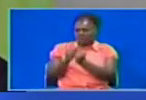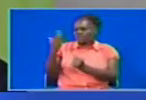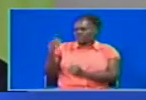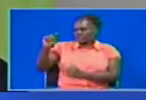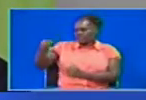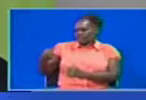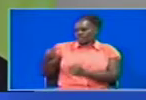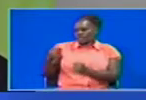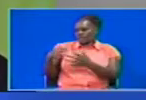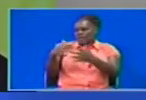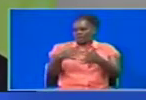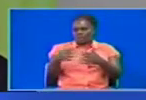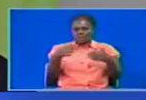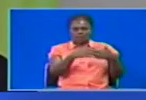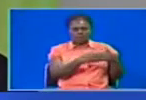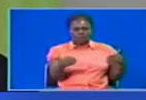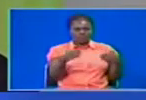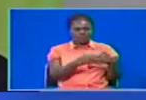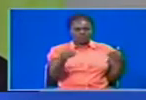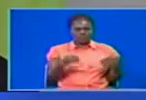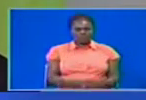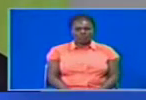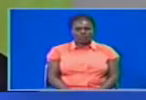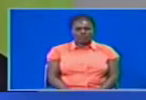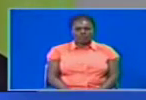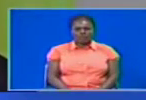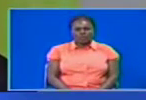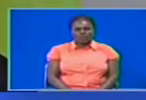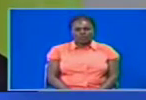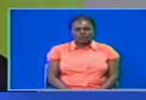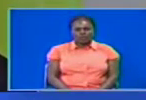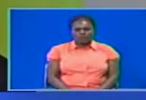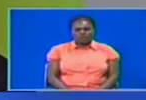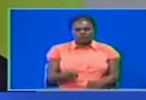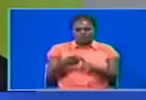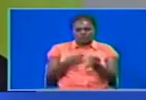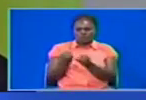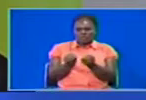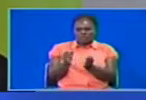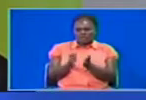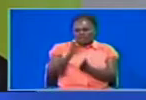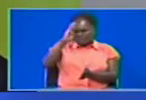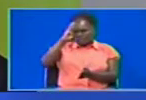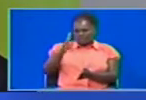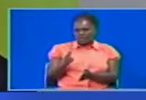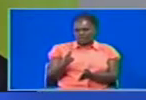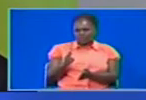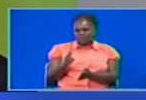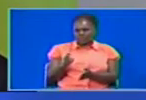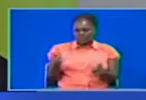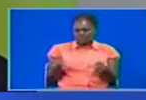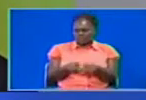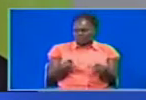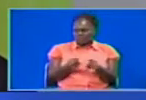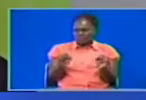$15,000. And the Sunday to the final prize. So the aggregate score for the pros will be from Saturday and Sunday, and they will count towards